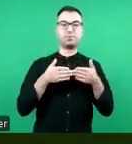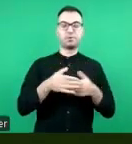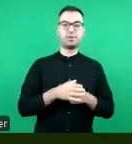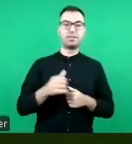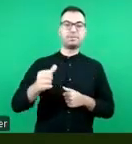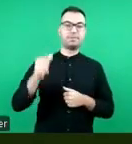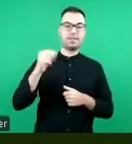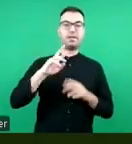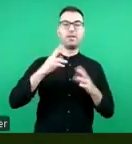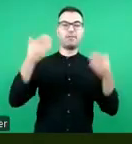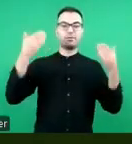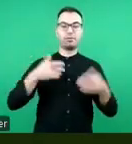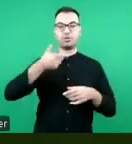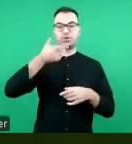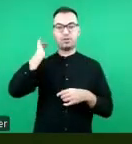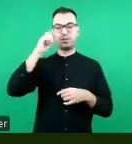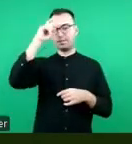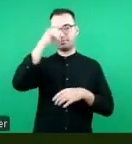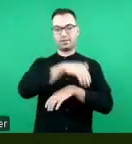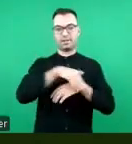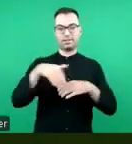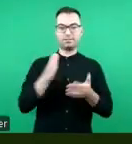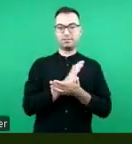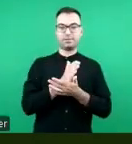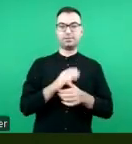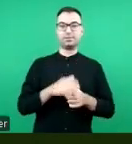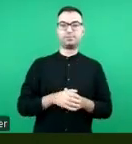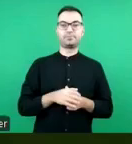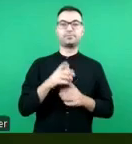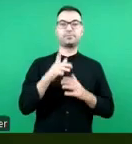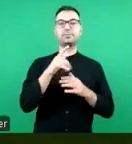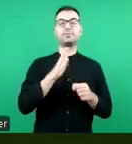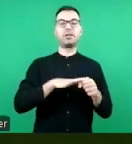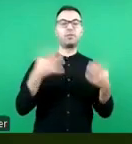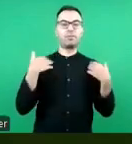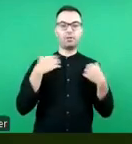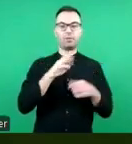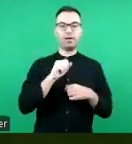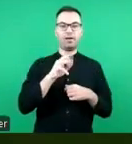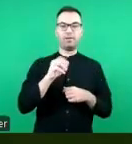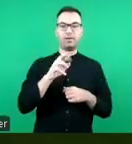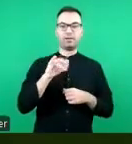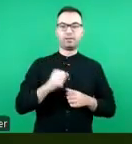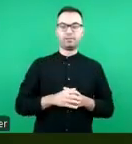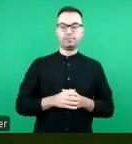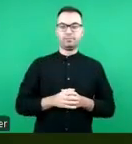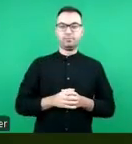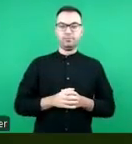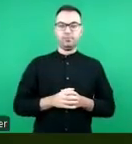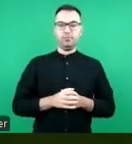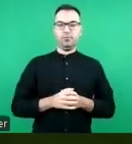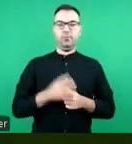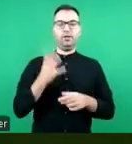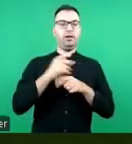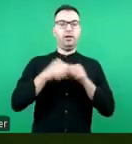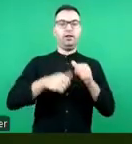actually from the Czech and German border, from the Bavarian Forest National Park, where we had the discussion around 40 years ago,